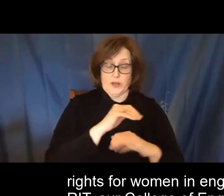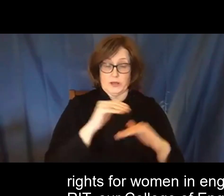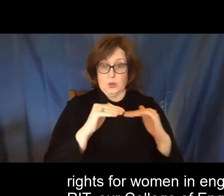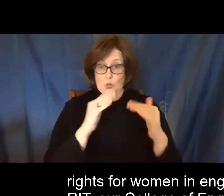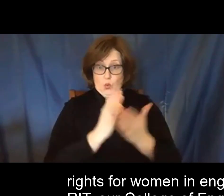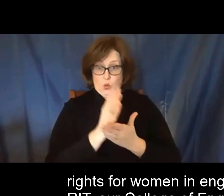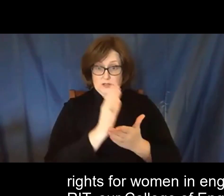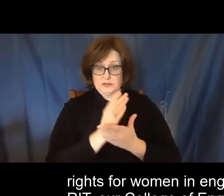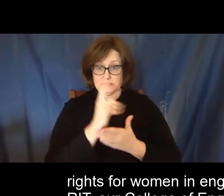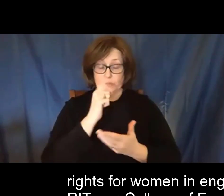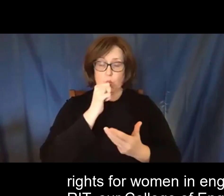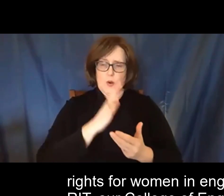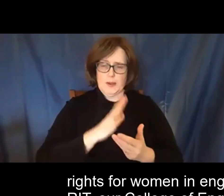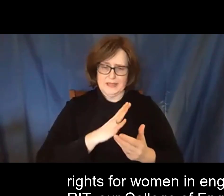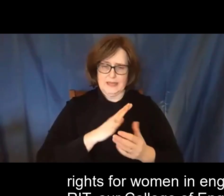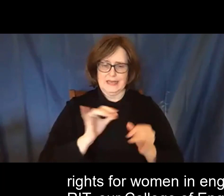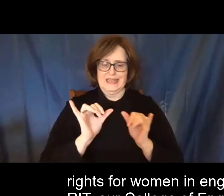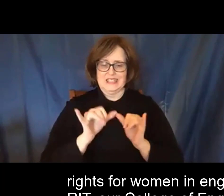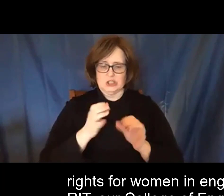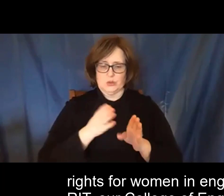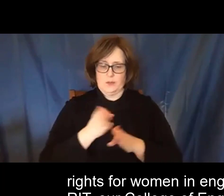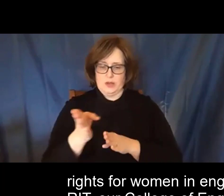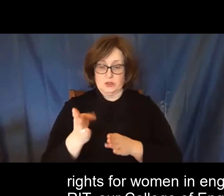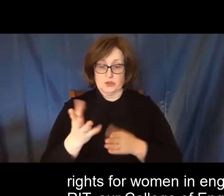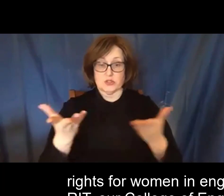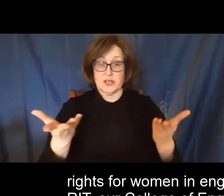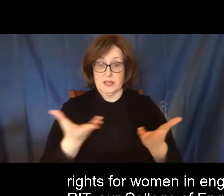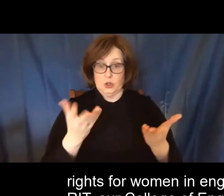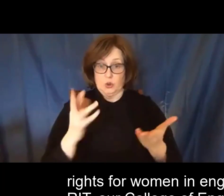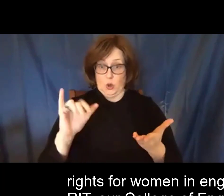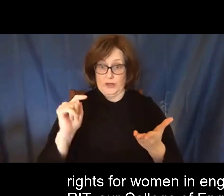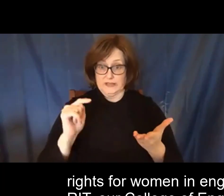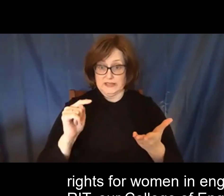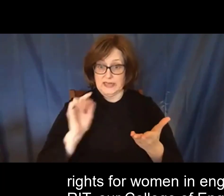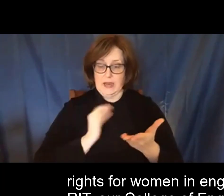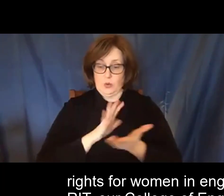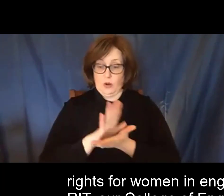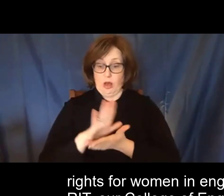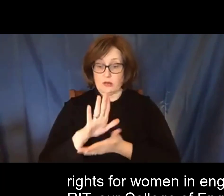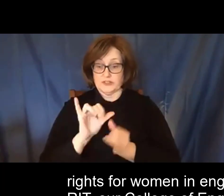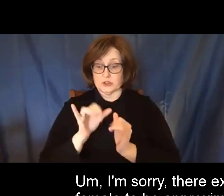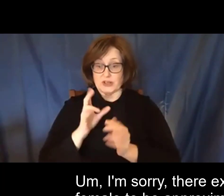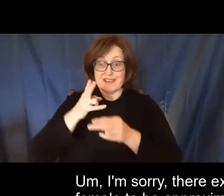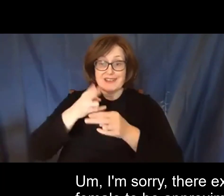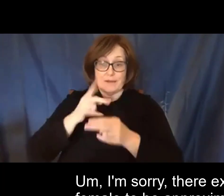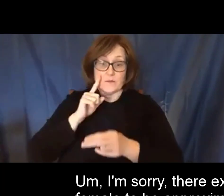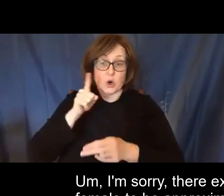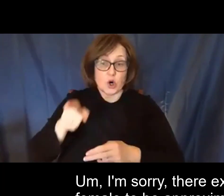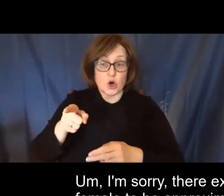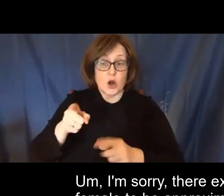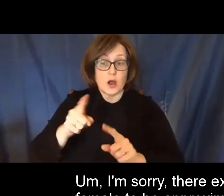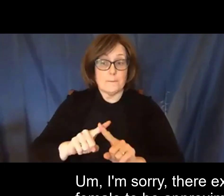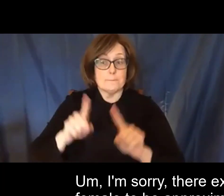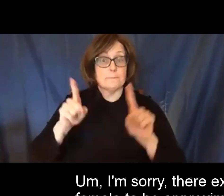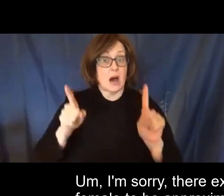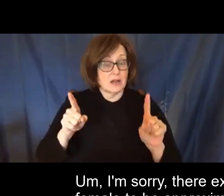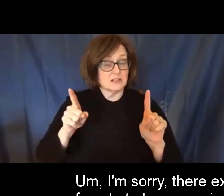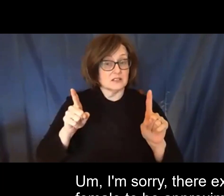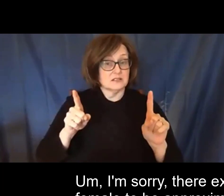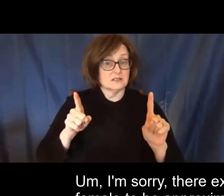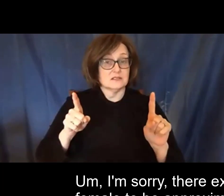majors. Here at RIT, our College of Engineering is named after her. However, there exists a